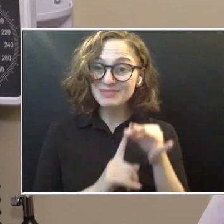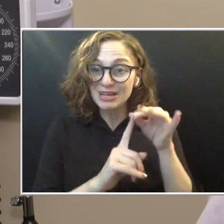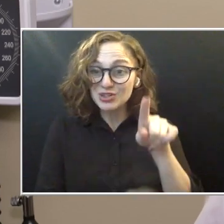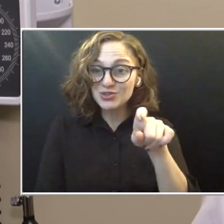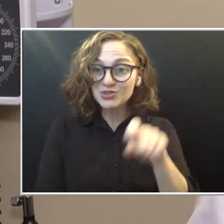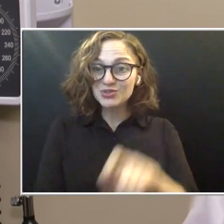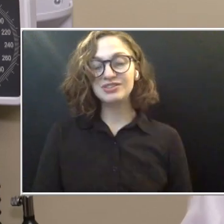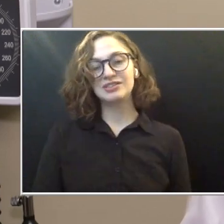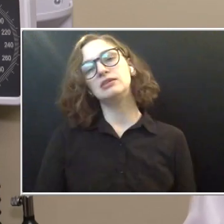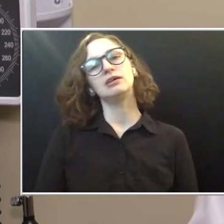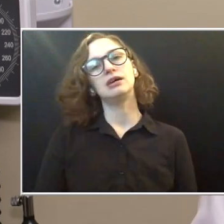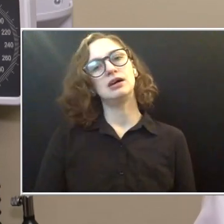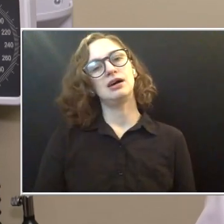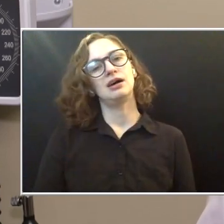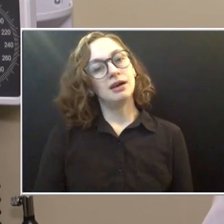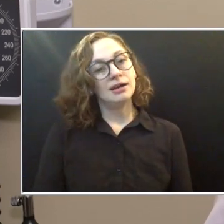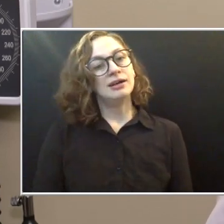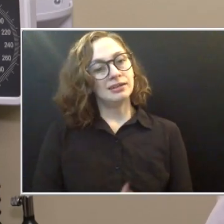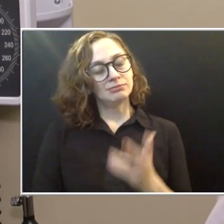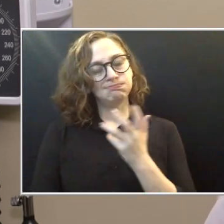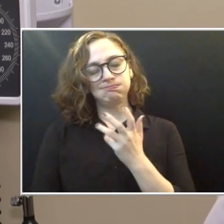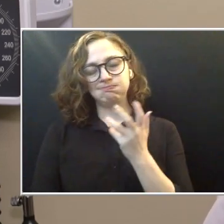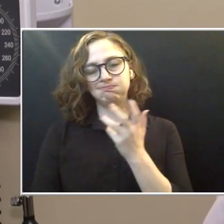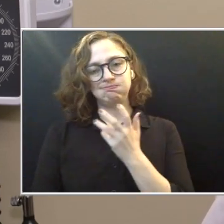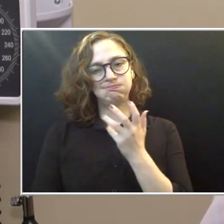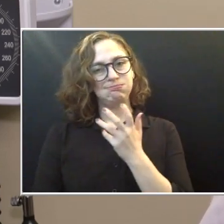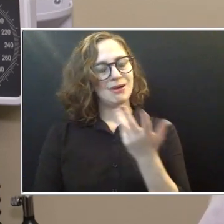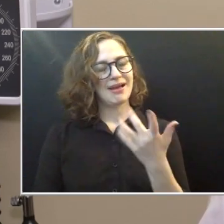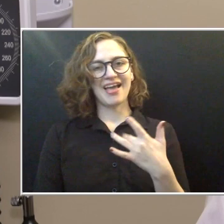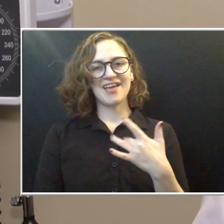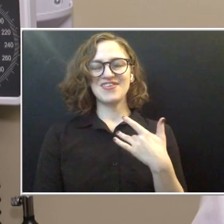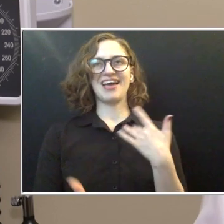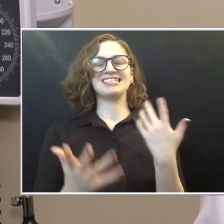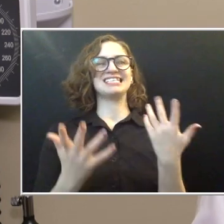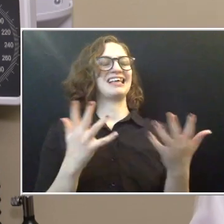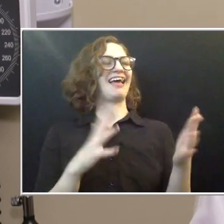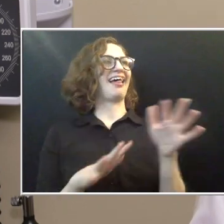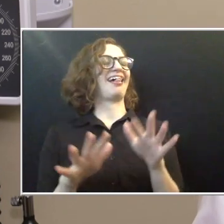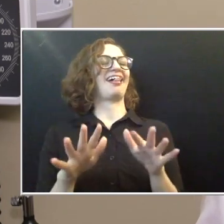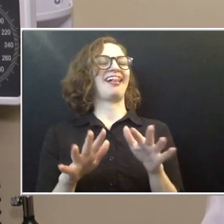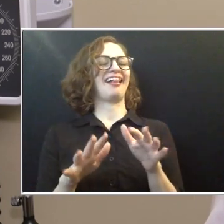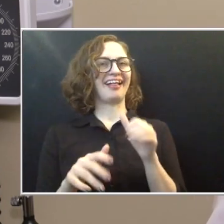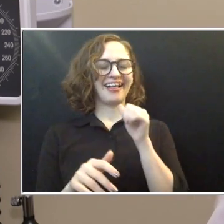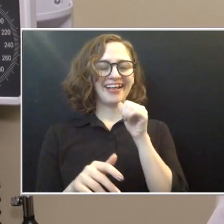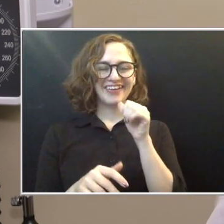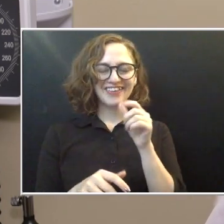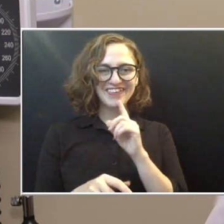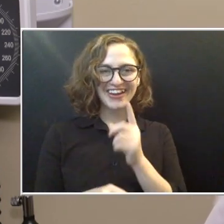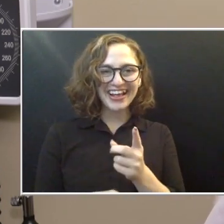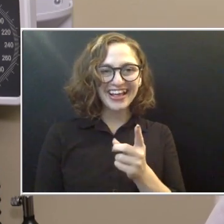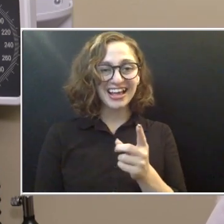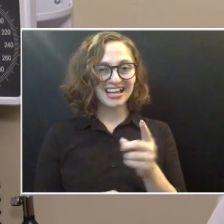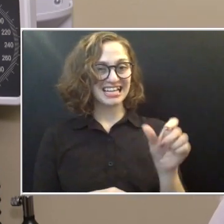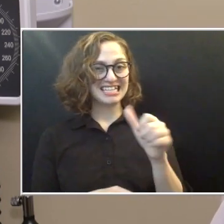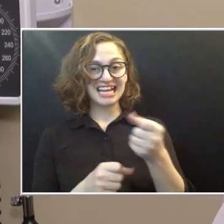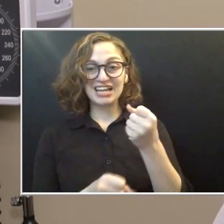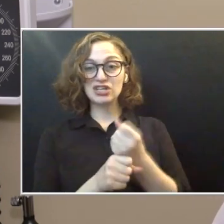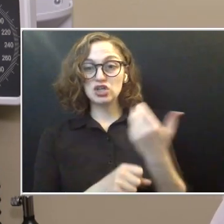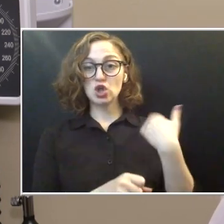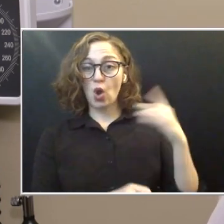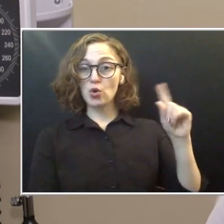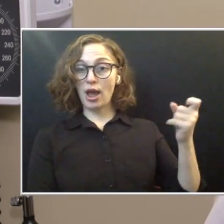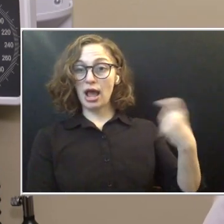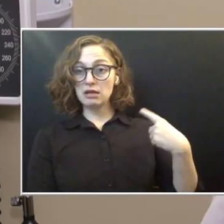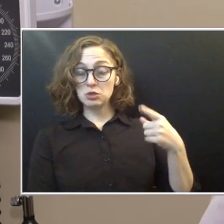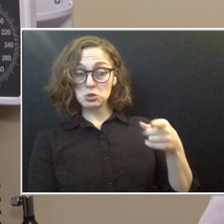Gosh, it is an incredibly surreal thing. If you asked me 10 years ago, you think you'll ever go to a Super Bowl as a fan, I would have said probably